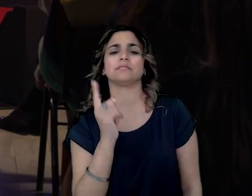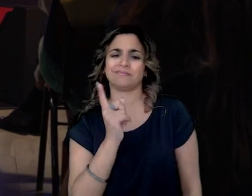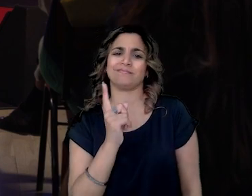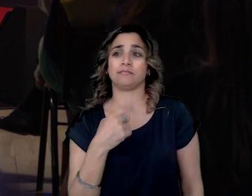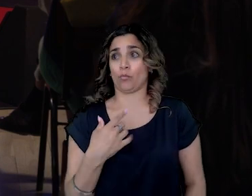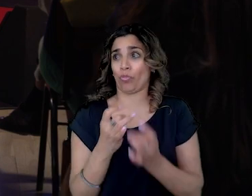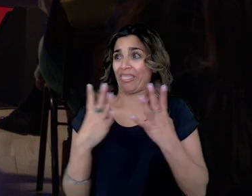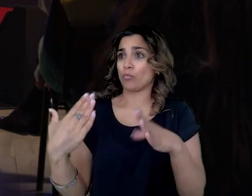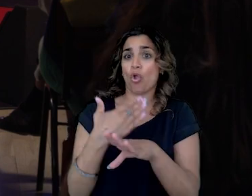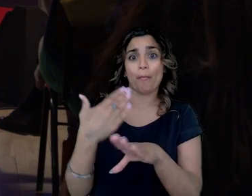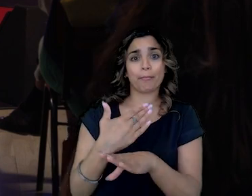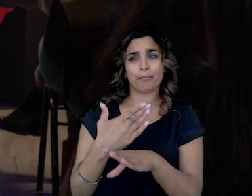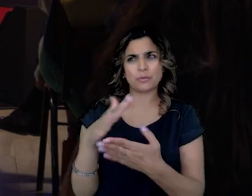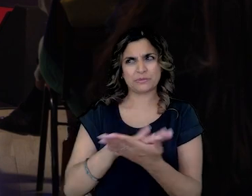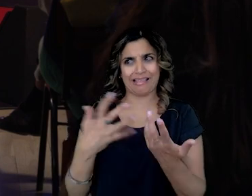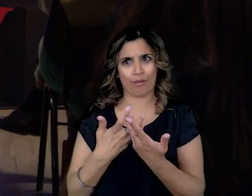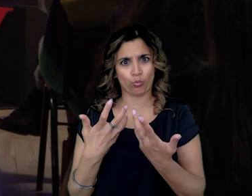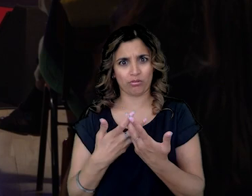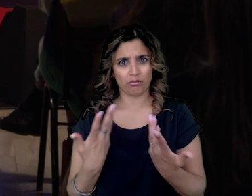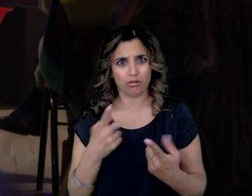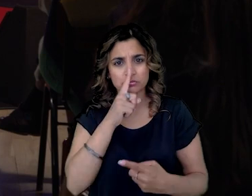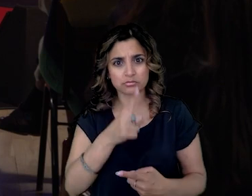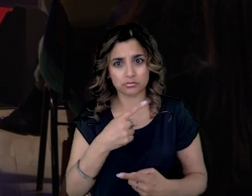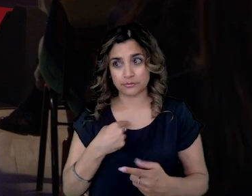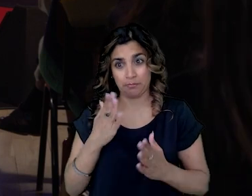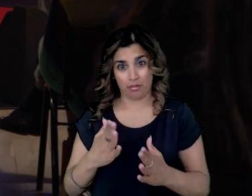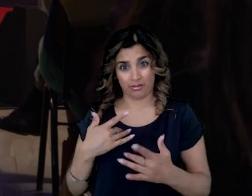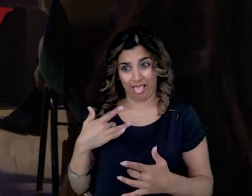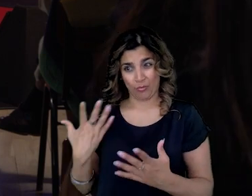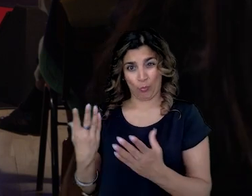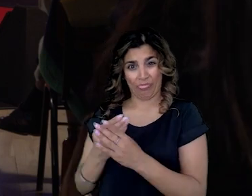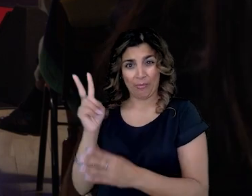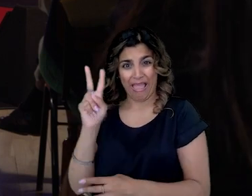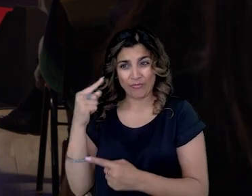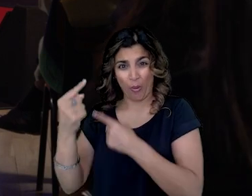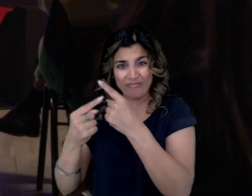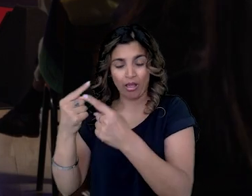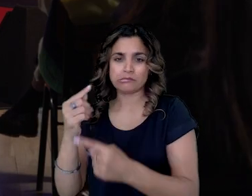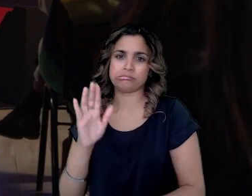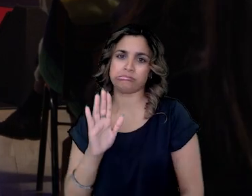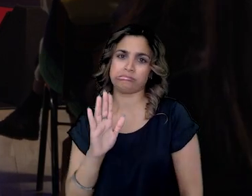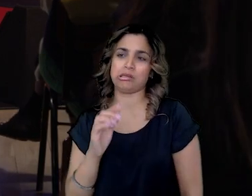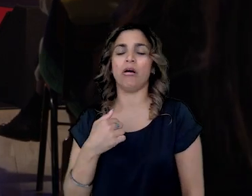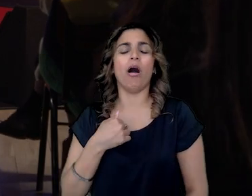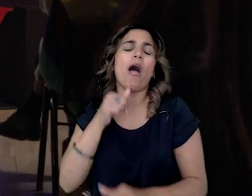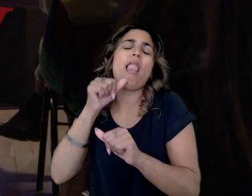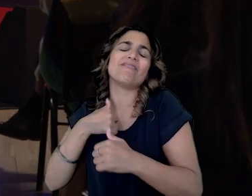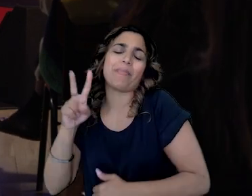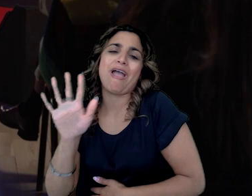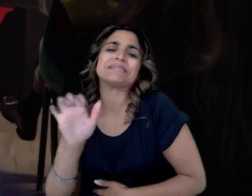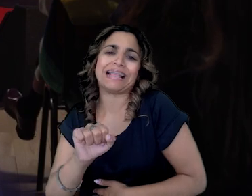meaningful employment i'd always have to live at home with my parents don't get me wrong i love them to